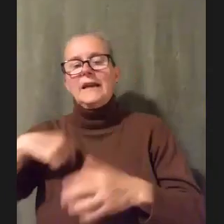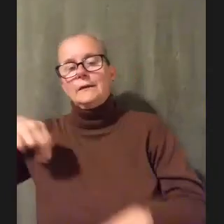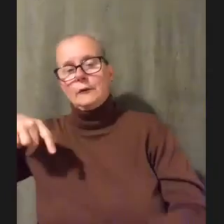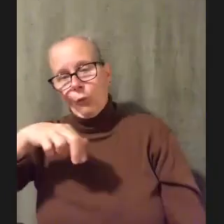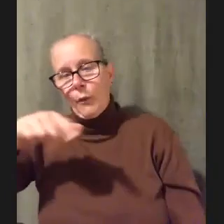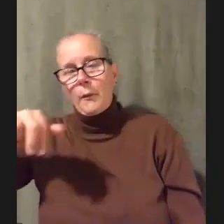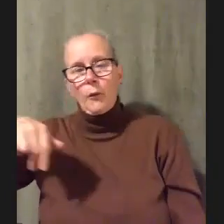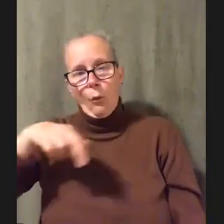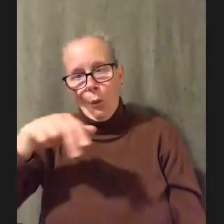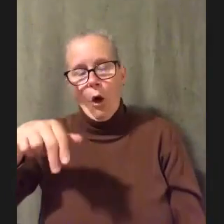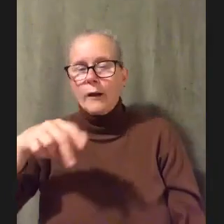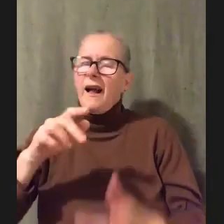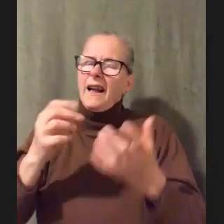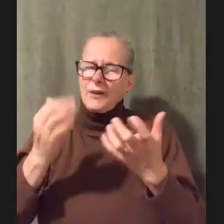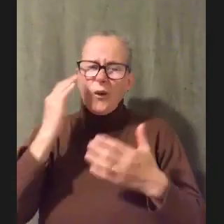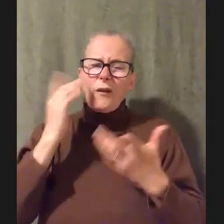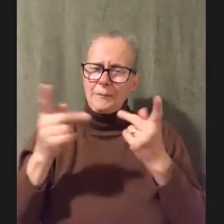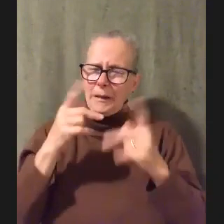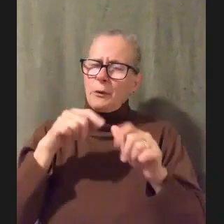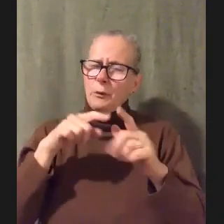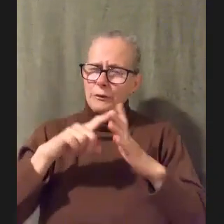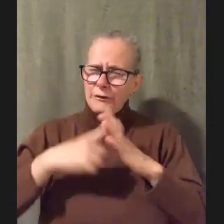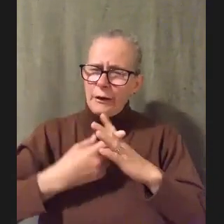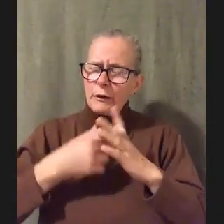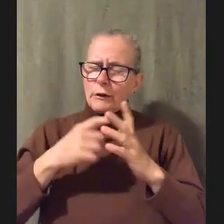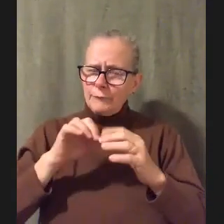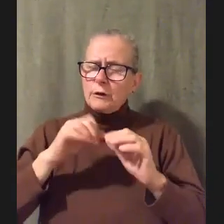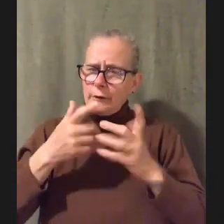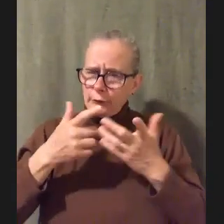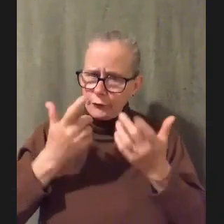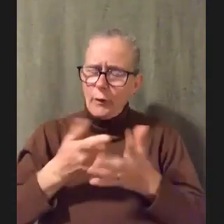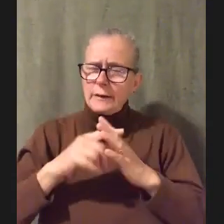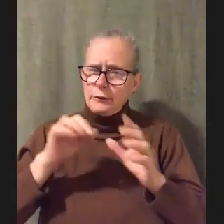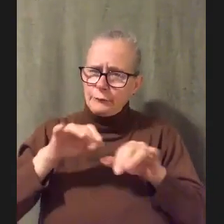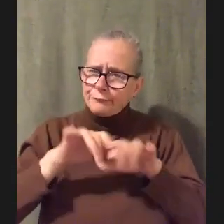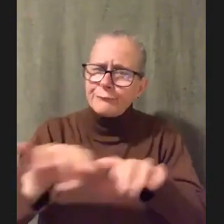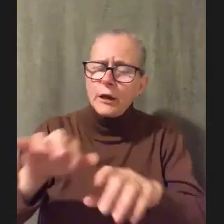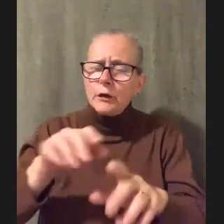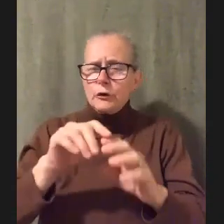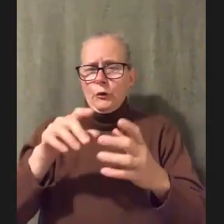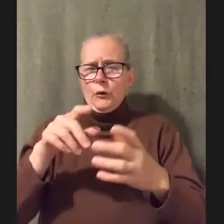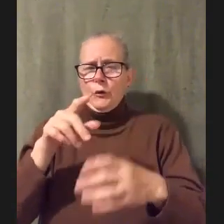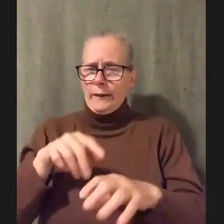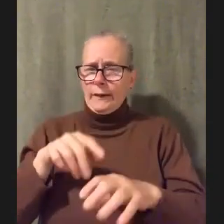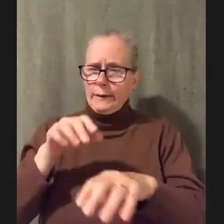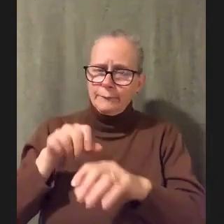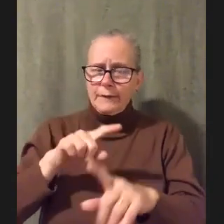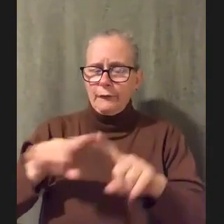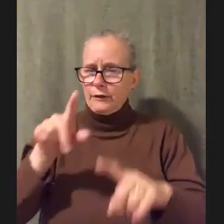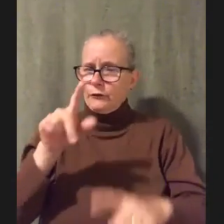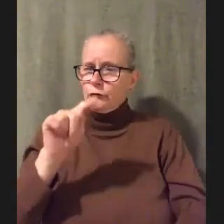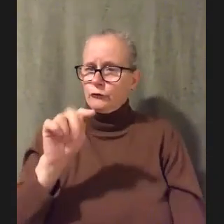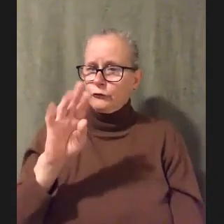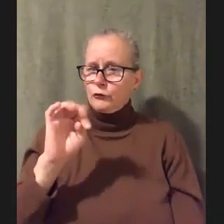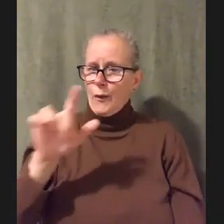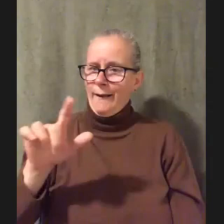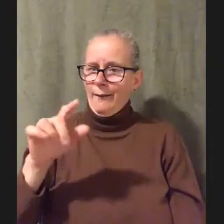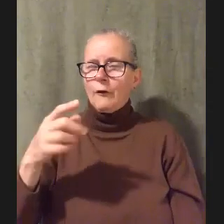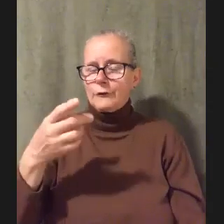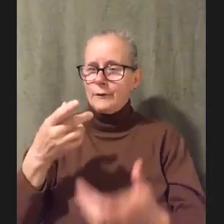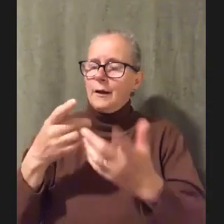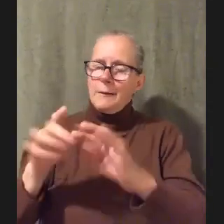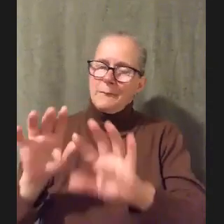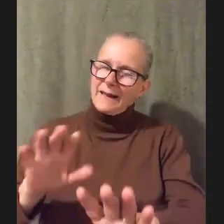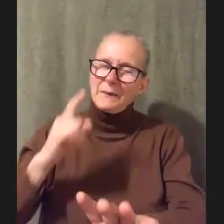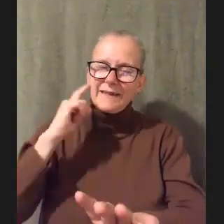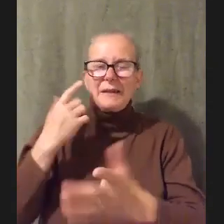urban areas to trailheads, whether they were county trailheads or DNR or state parks. And I'm proud to say that in the last